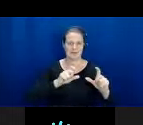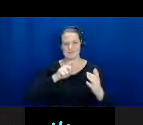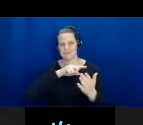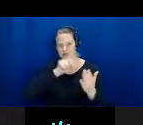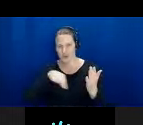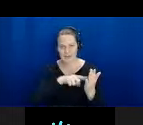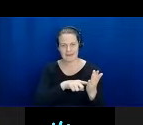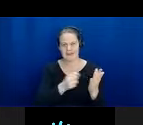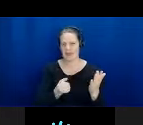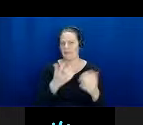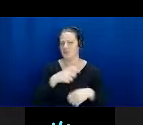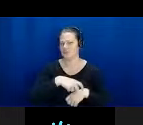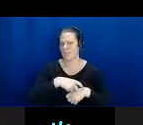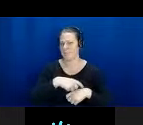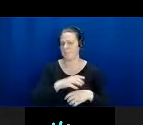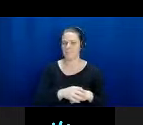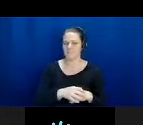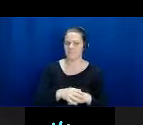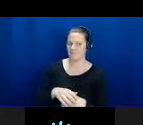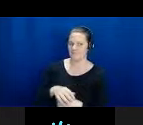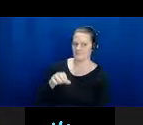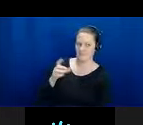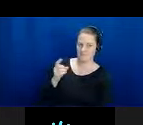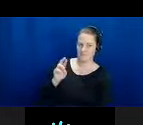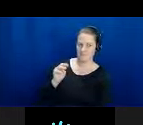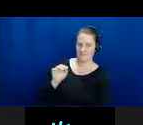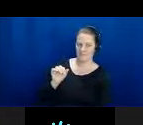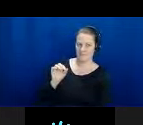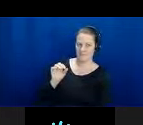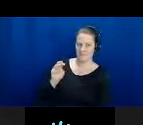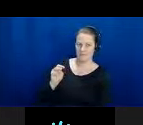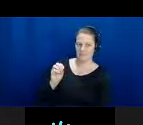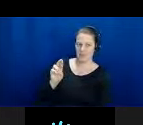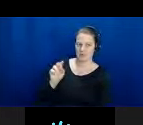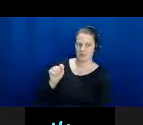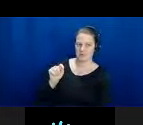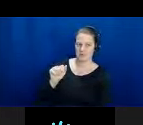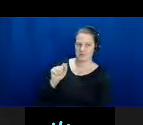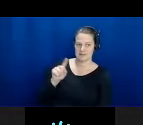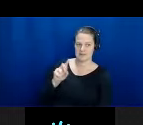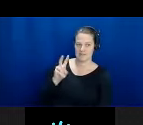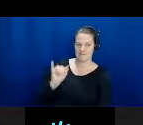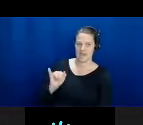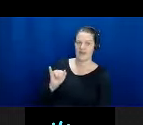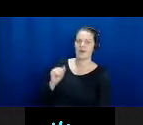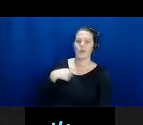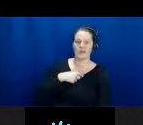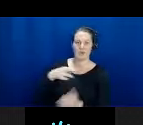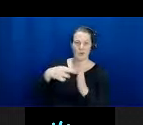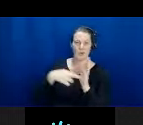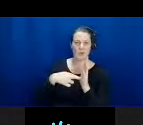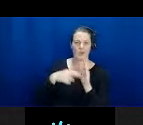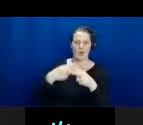We have a rule. It's called the 20-20-20 rule. I'm sure some have heard about